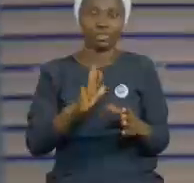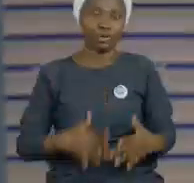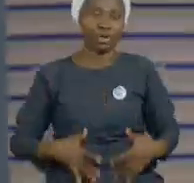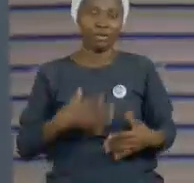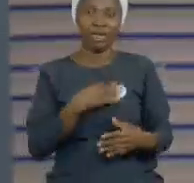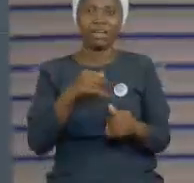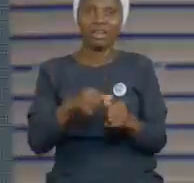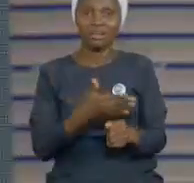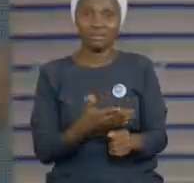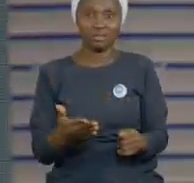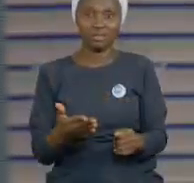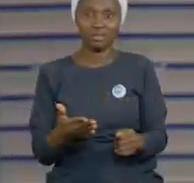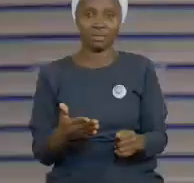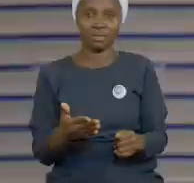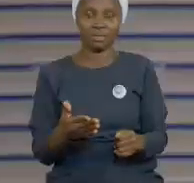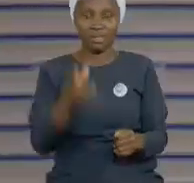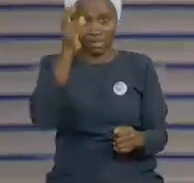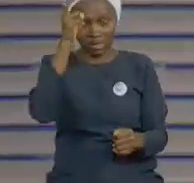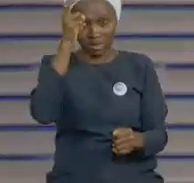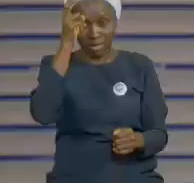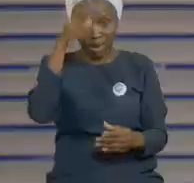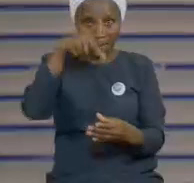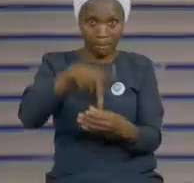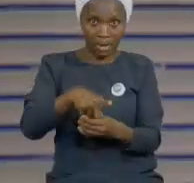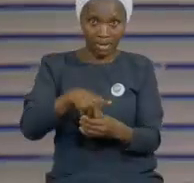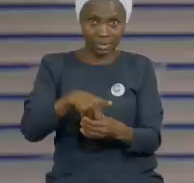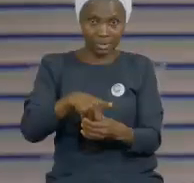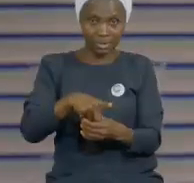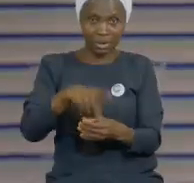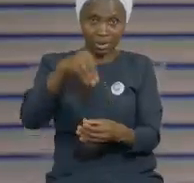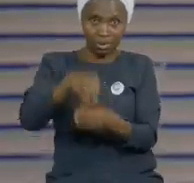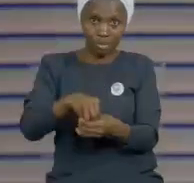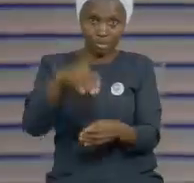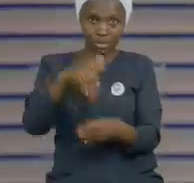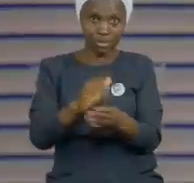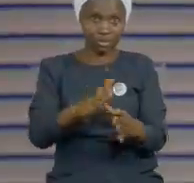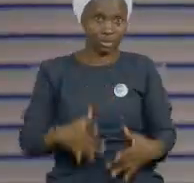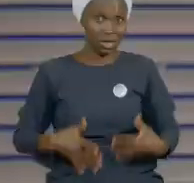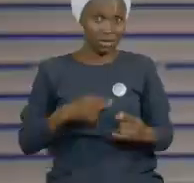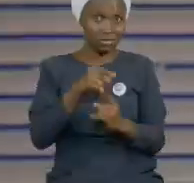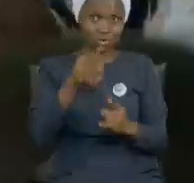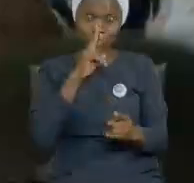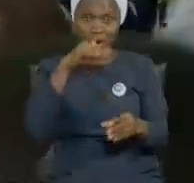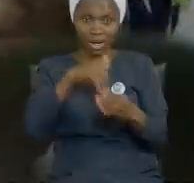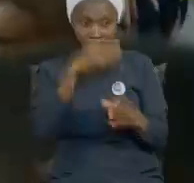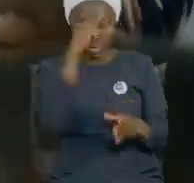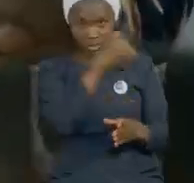Satan deposited in your life, when you are in Satan's kingdom, everything will be taken away.